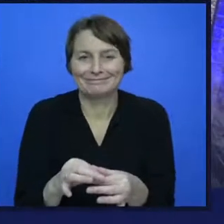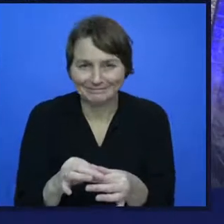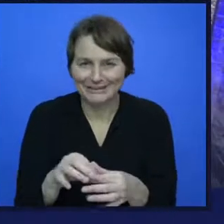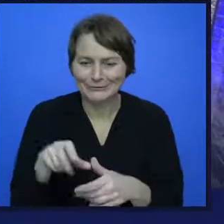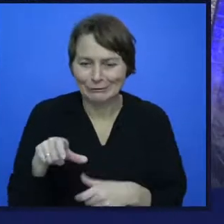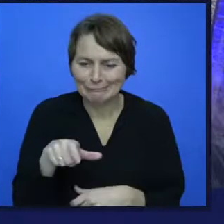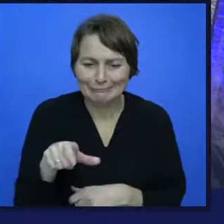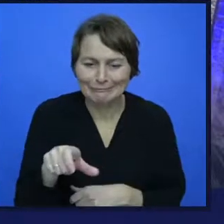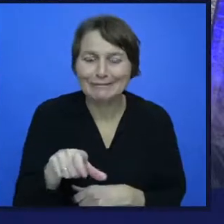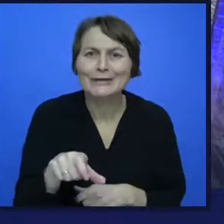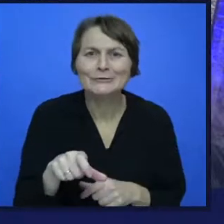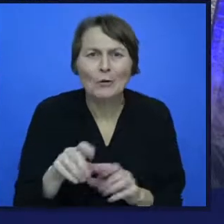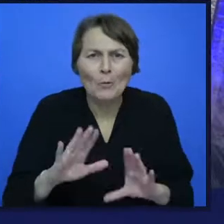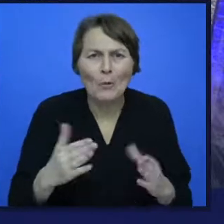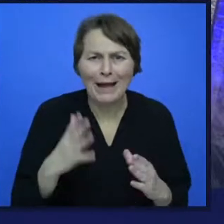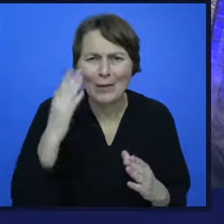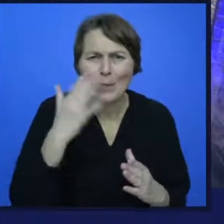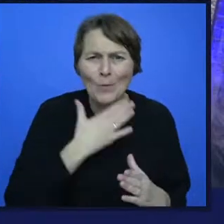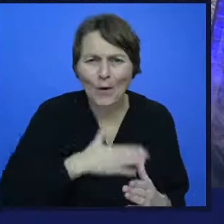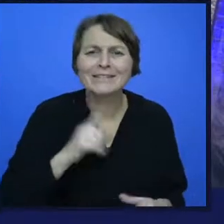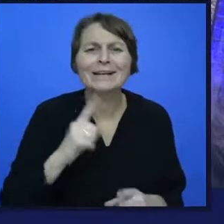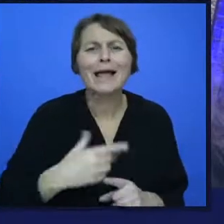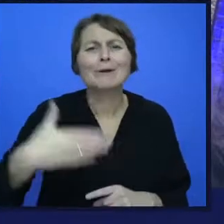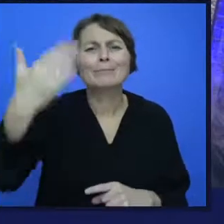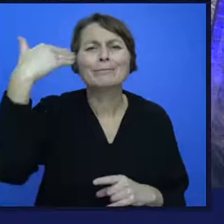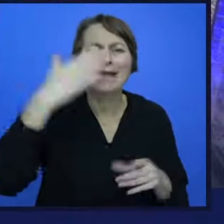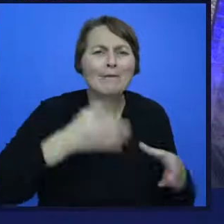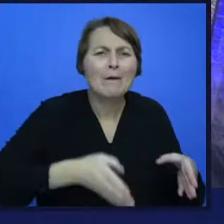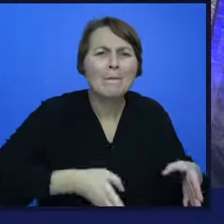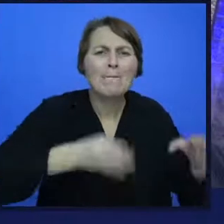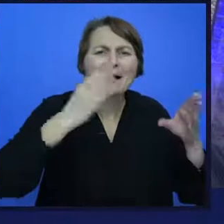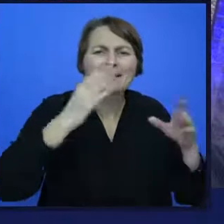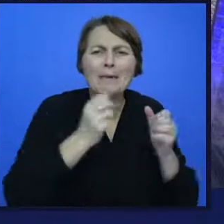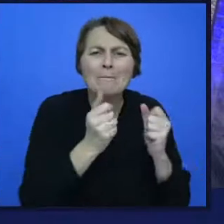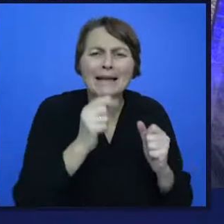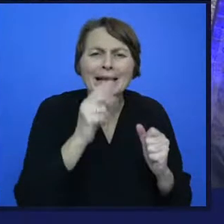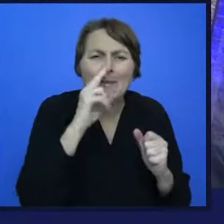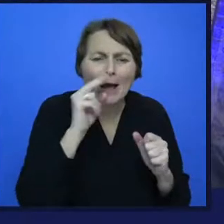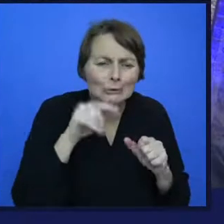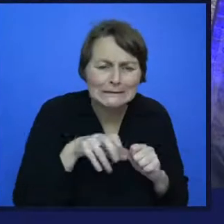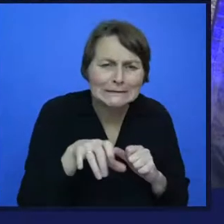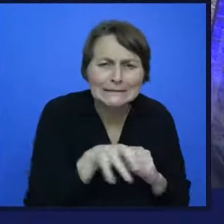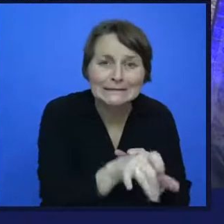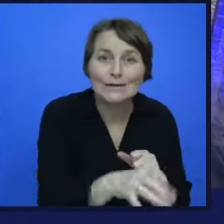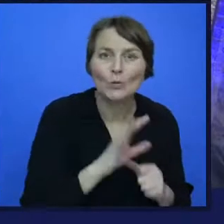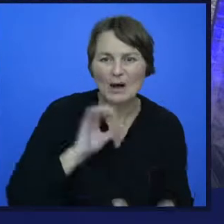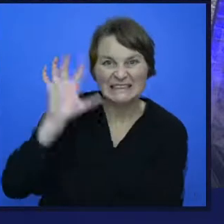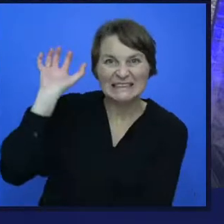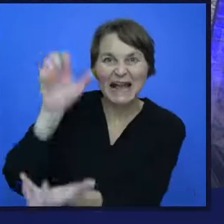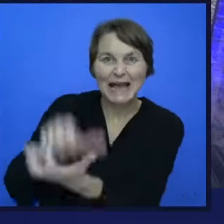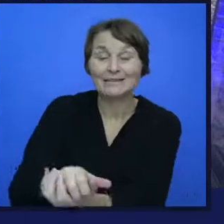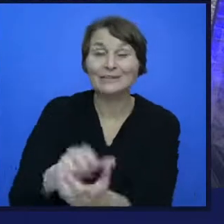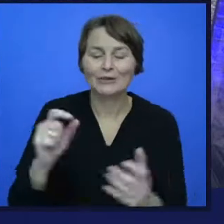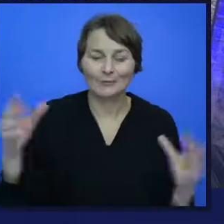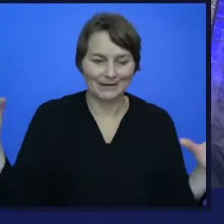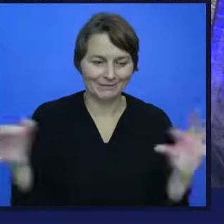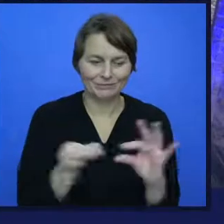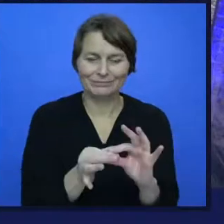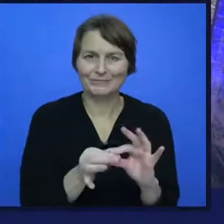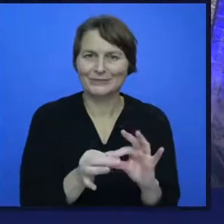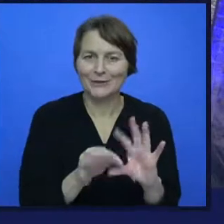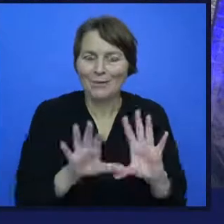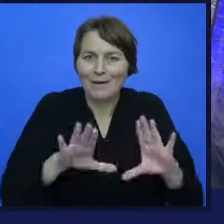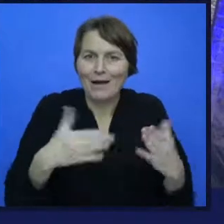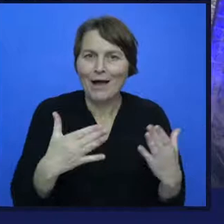catch more mice doing that. And the learning capability that came out of that in terms of machine learning, it just blew my mind. And then that opened,